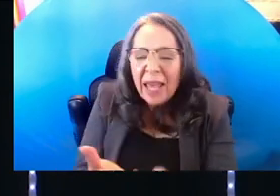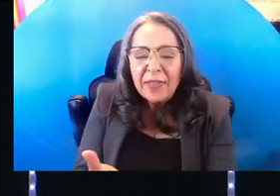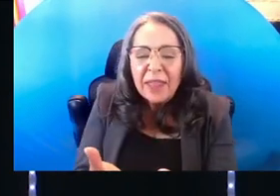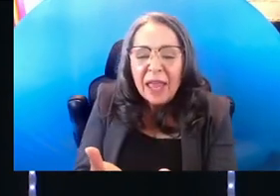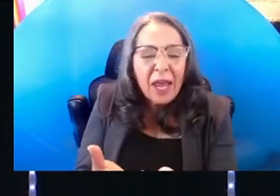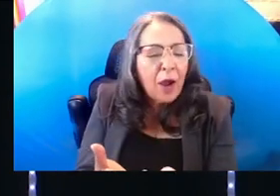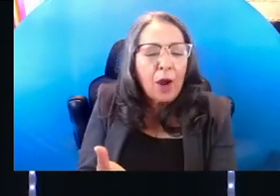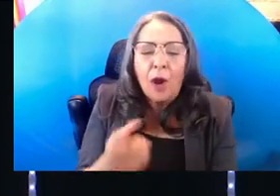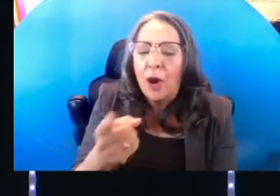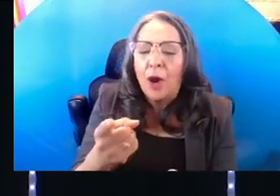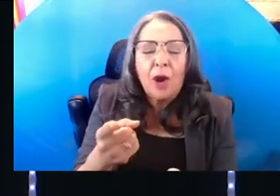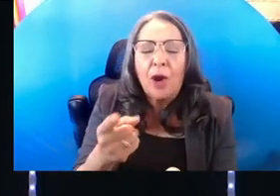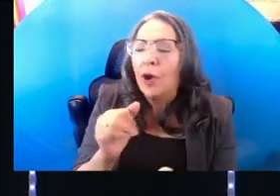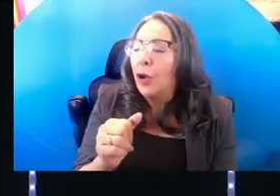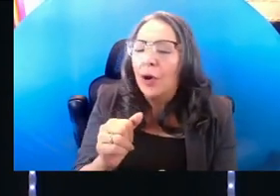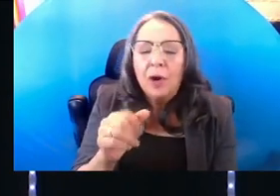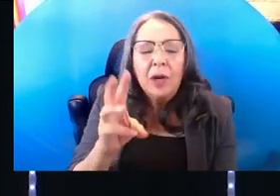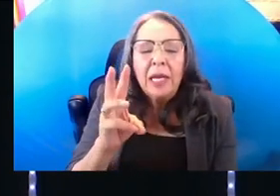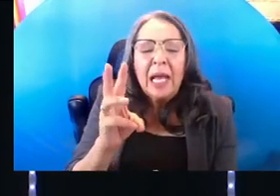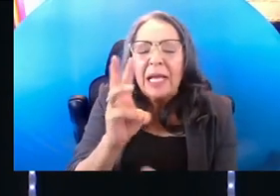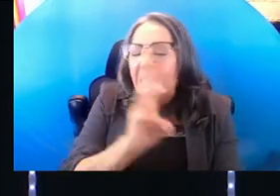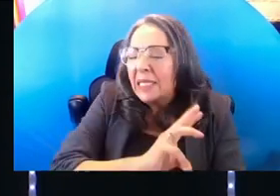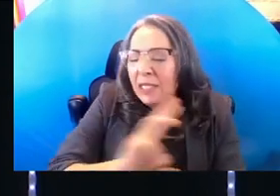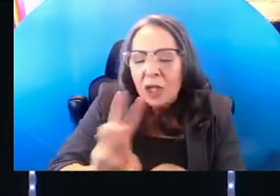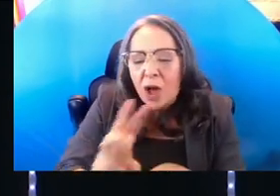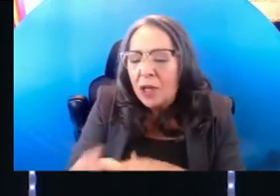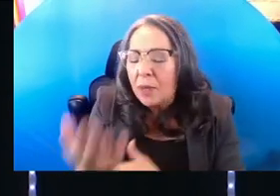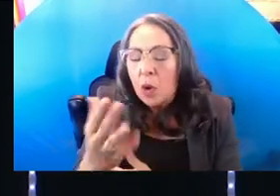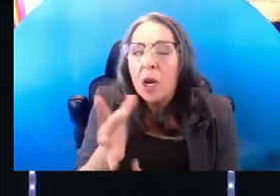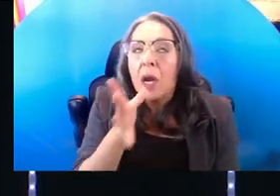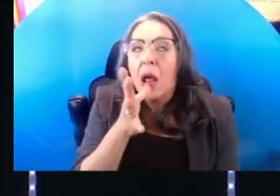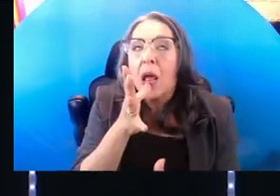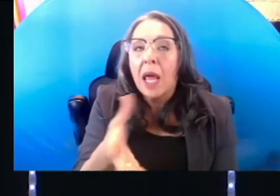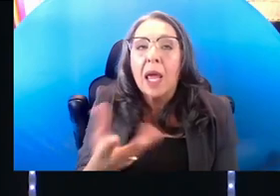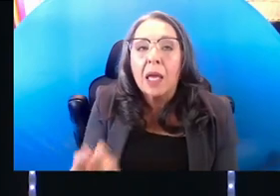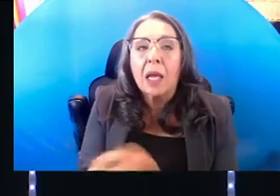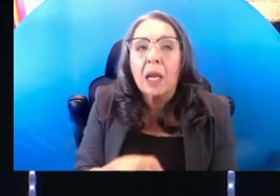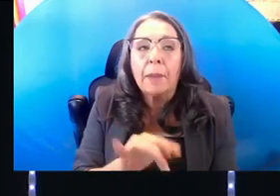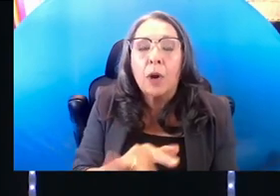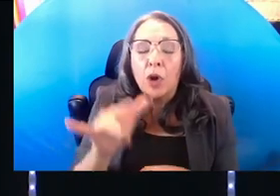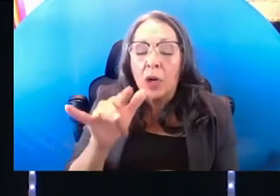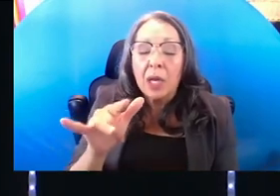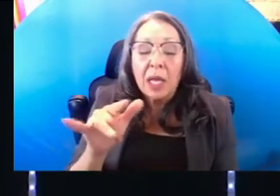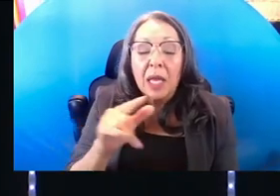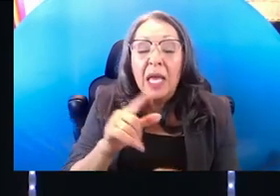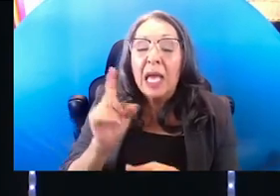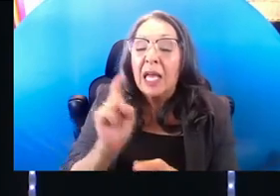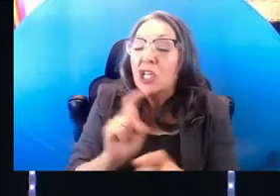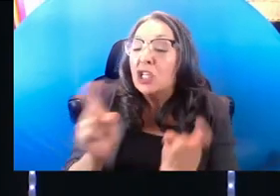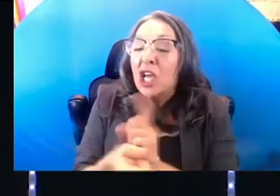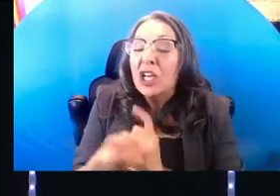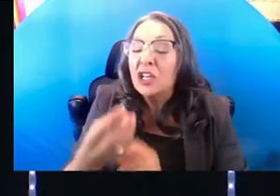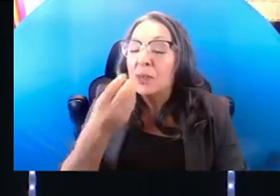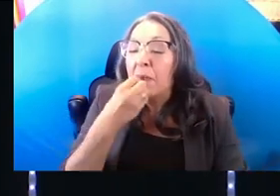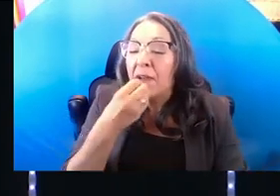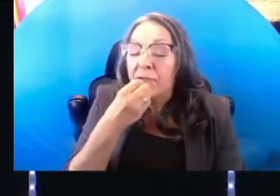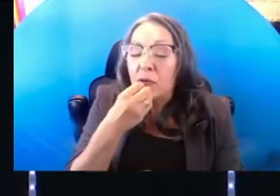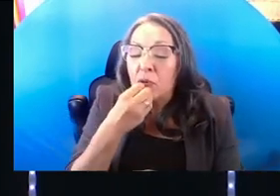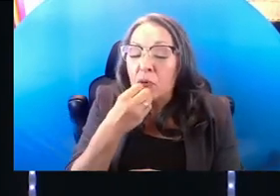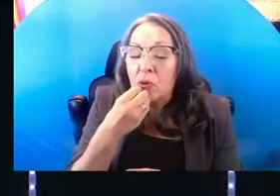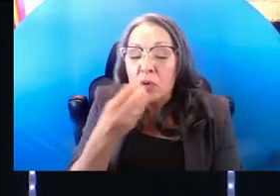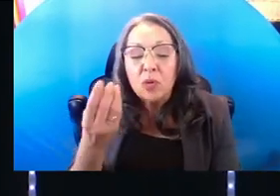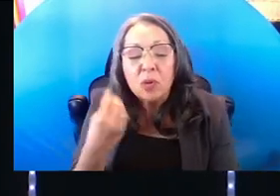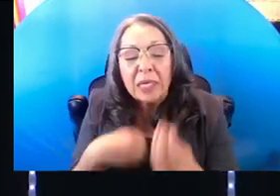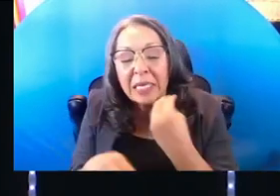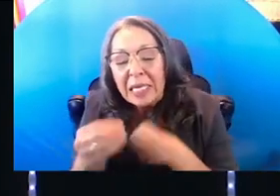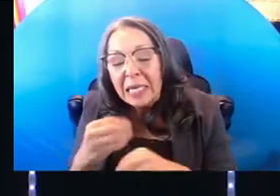every like other day in the morning. I hate waking up that early. It's really hard. And then I had to start changing my diet. I love cereal. It was really hard to stop doing